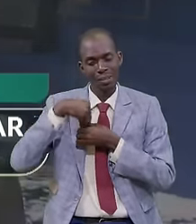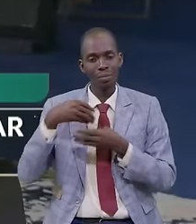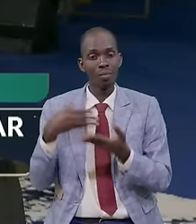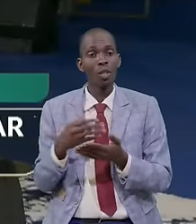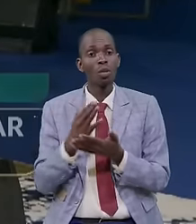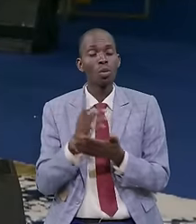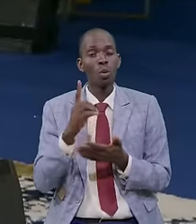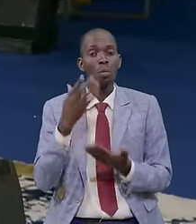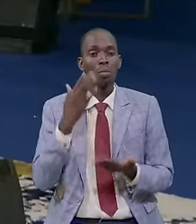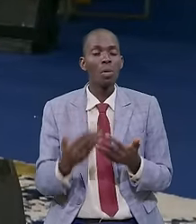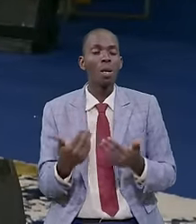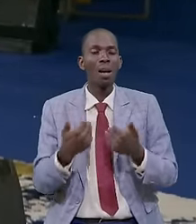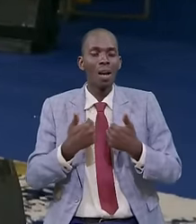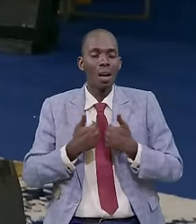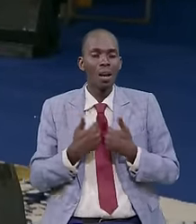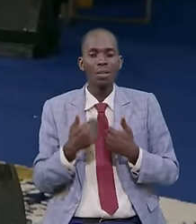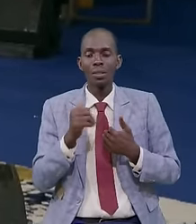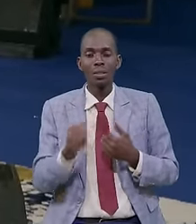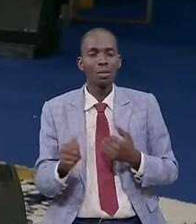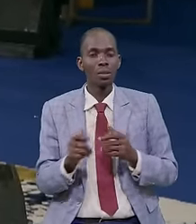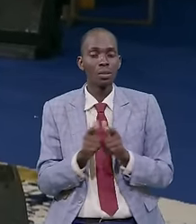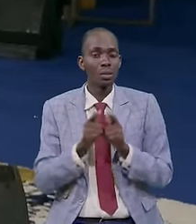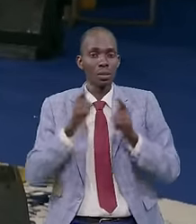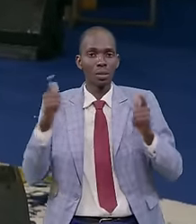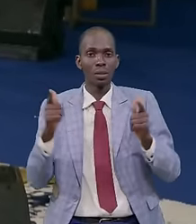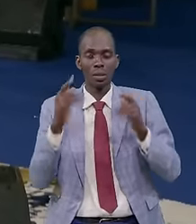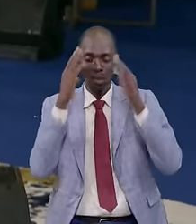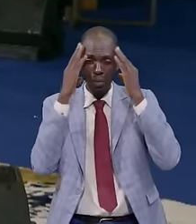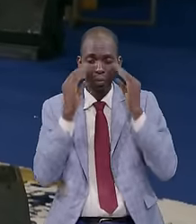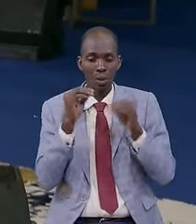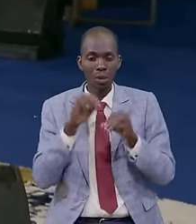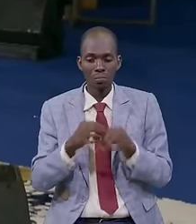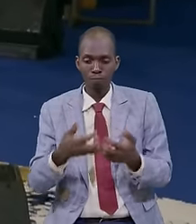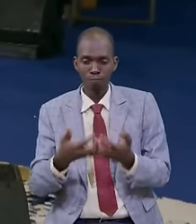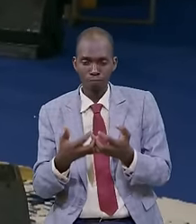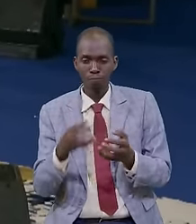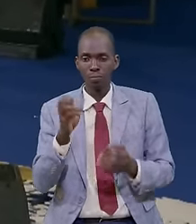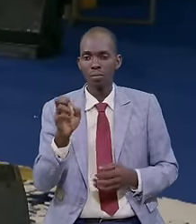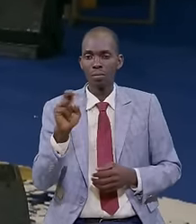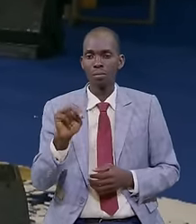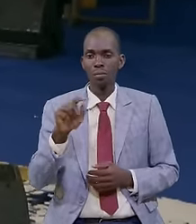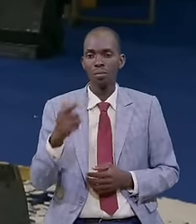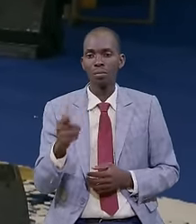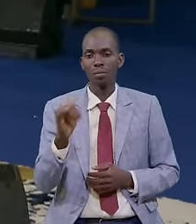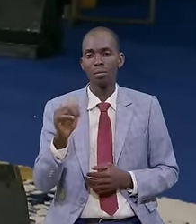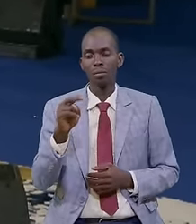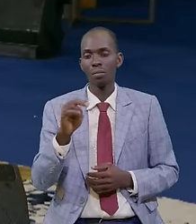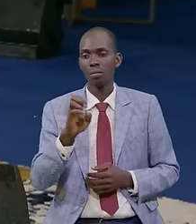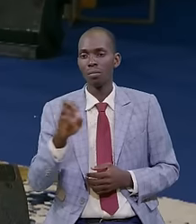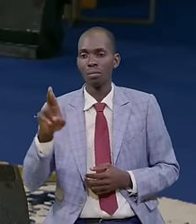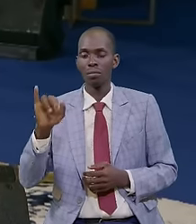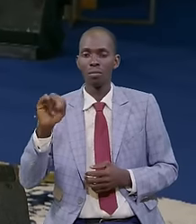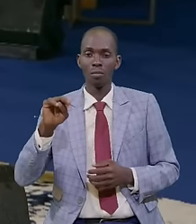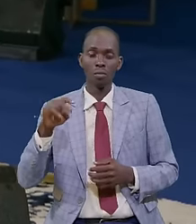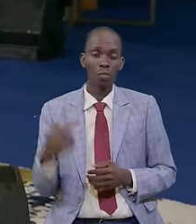in engineering, but he lives in a corrupt society and he does not know, although he